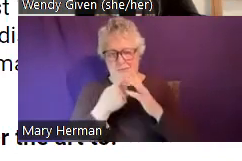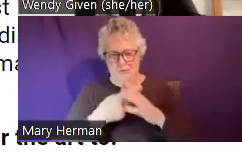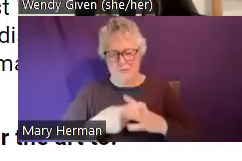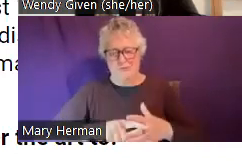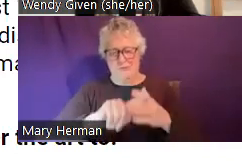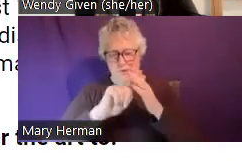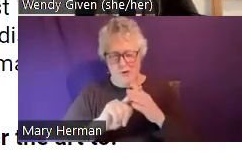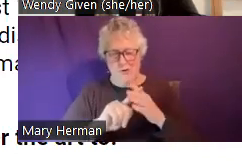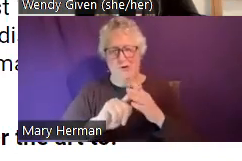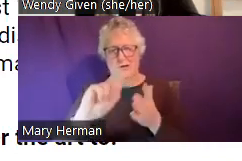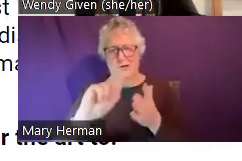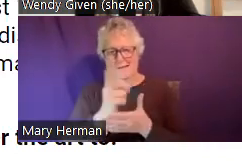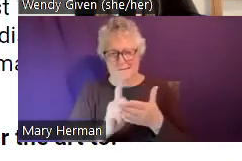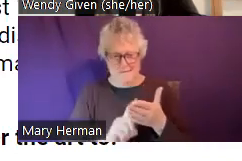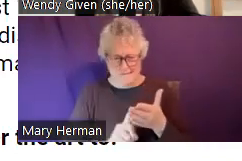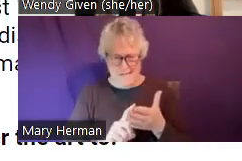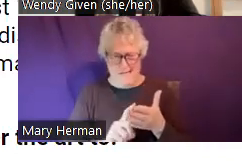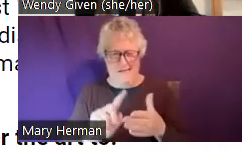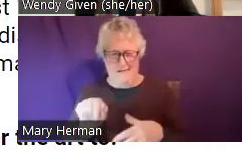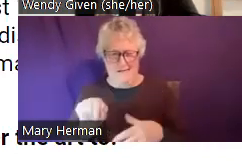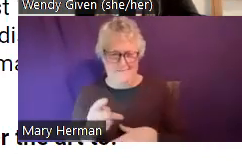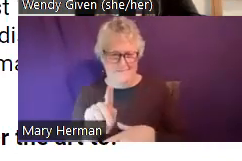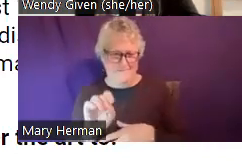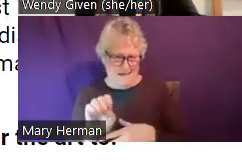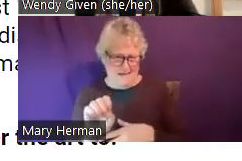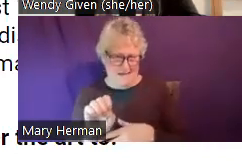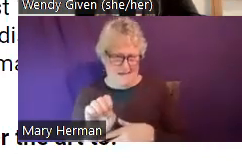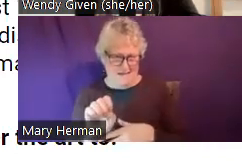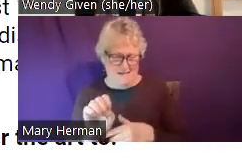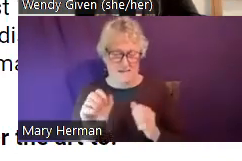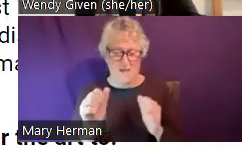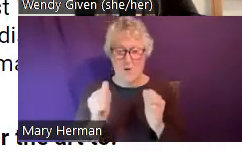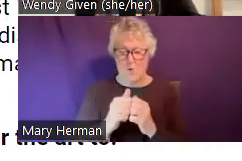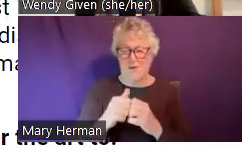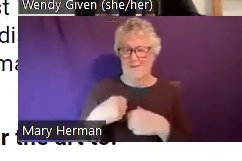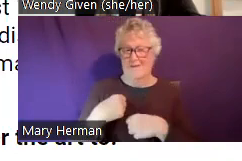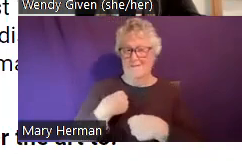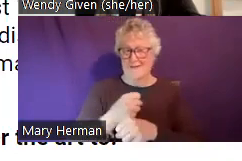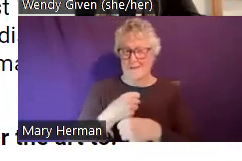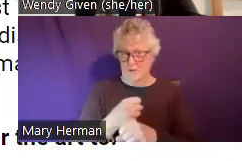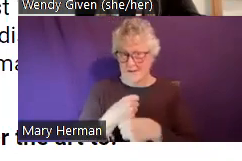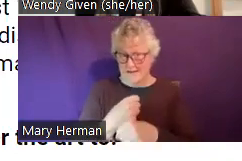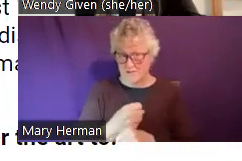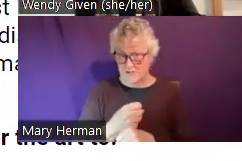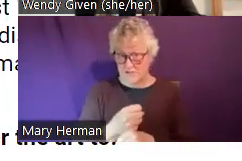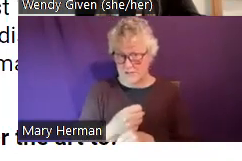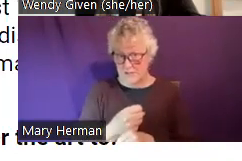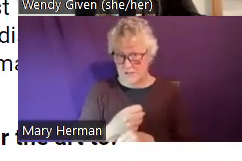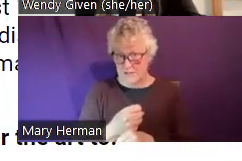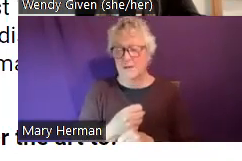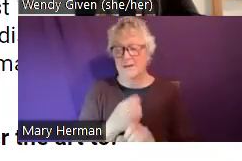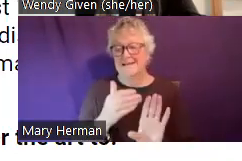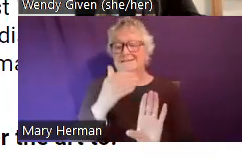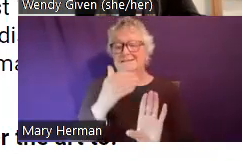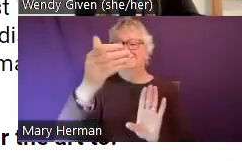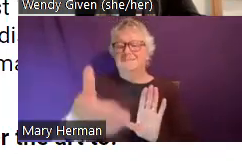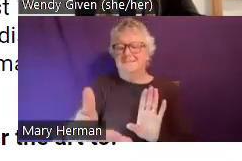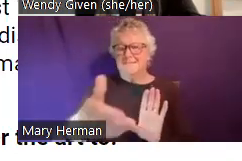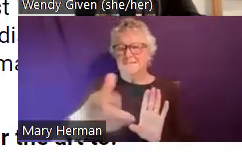23. With fabrication hopefully starting in that spring and summer of 23 and installing